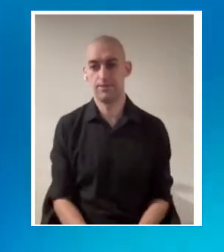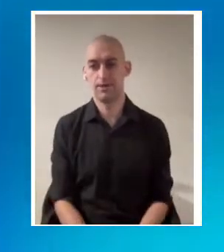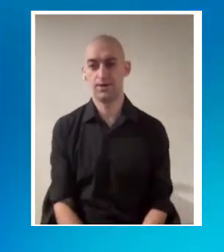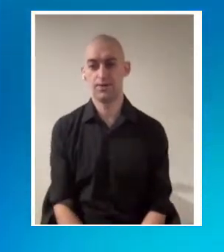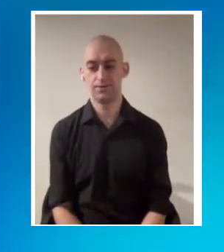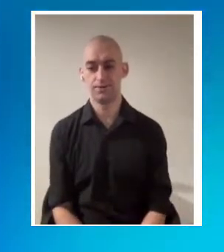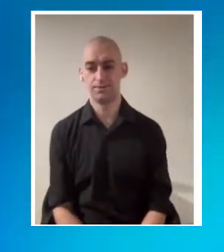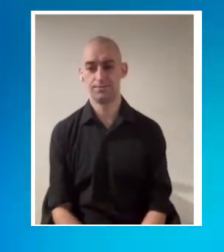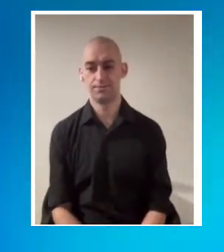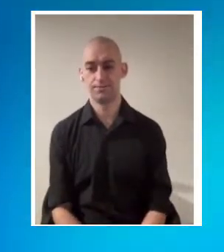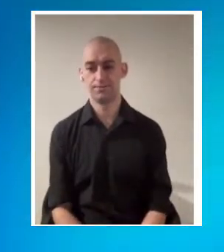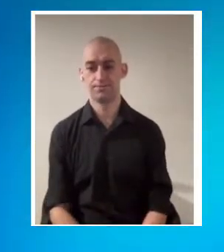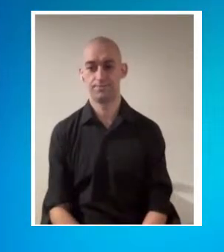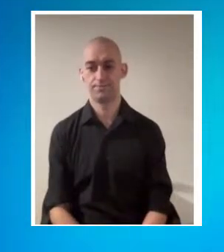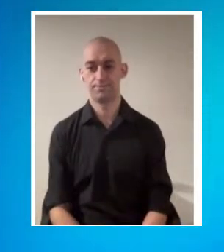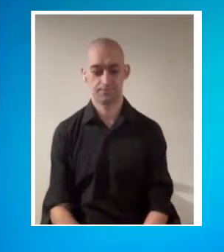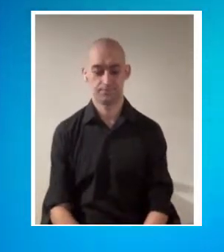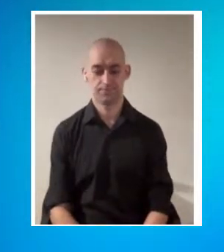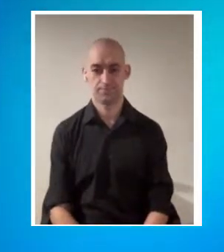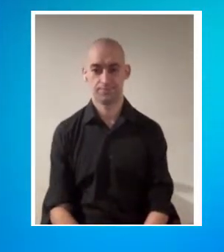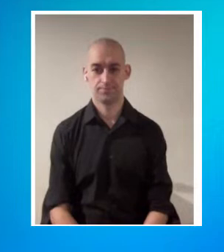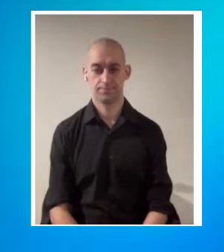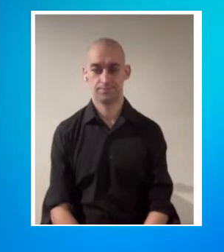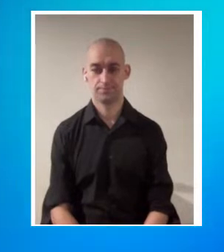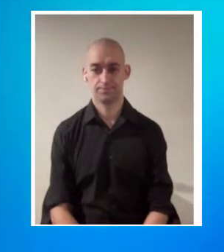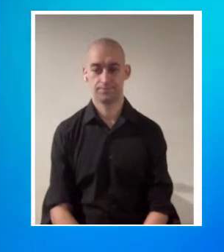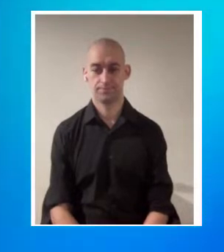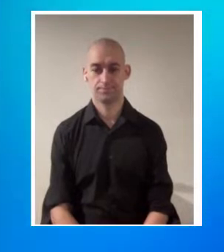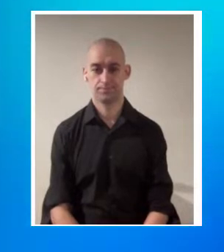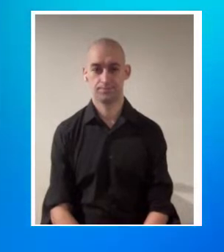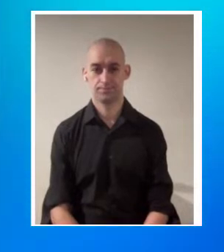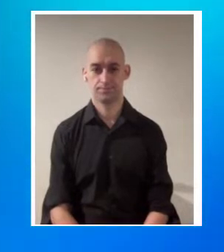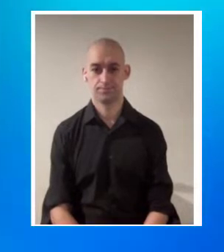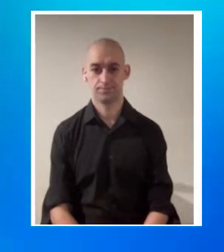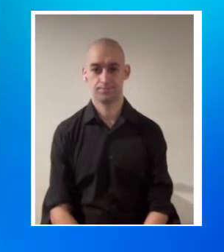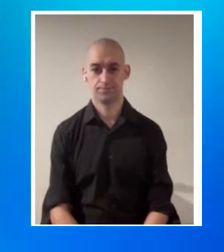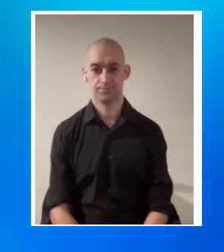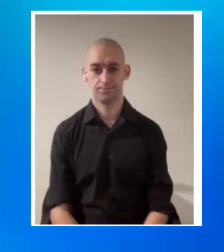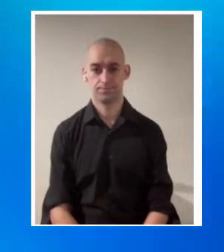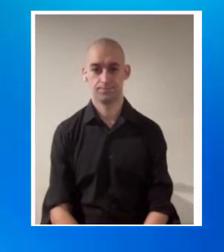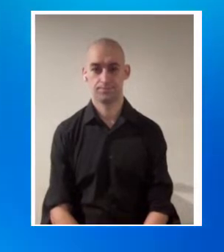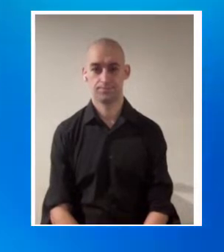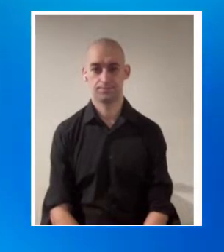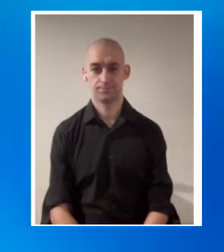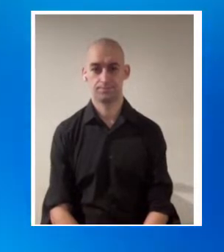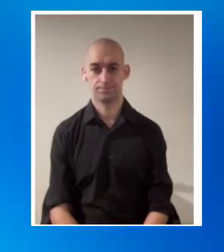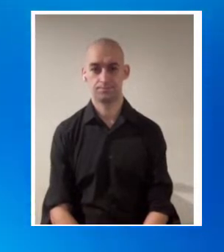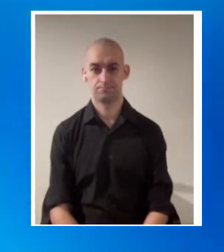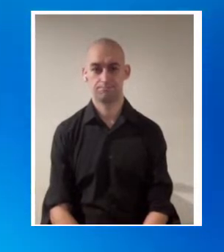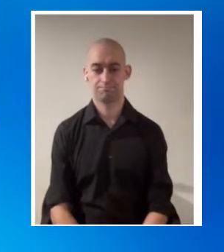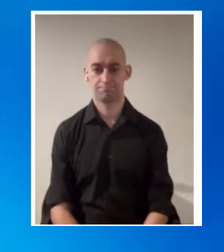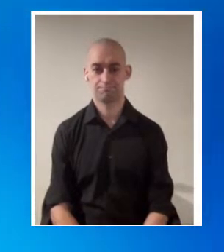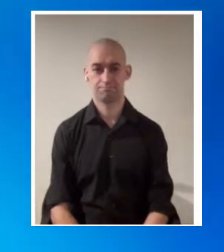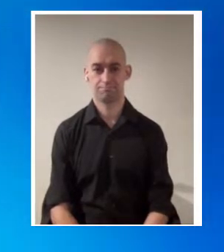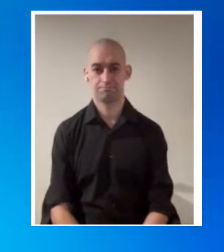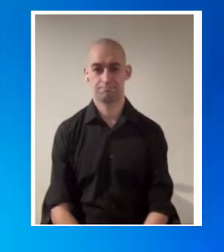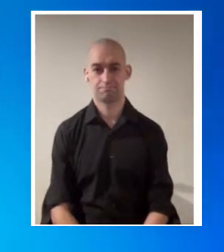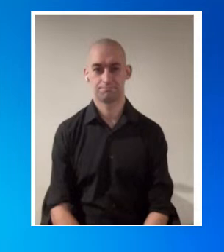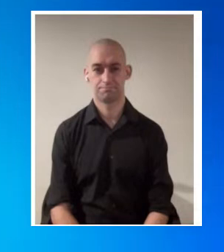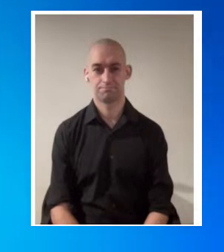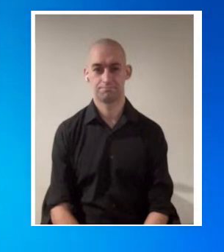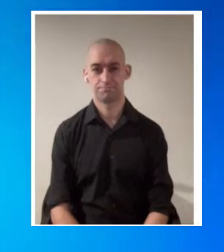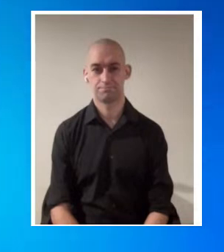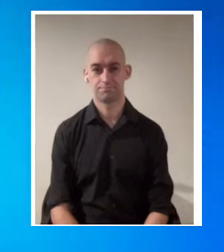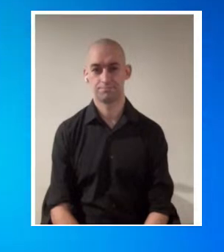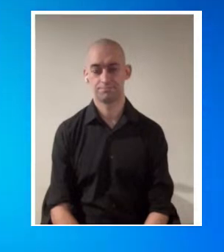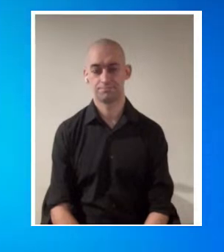on that. We'll work on that. Yeah. Okay. And Emily, can you clarify the two that you want to actually be polls